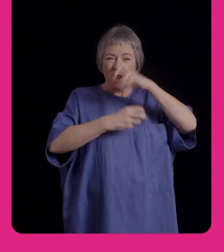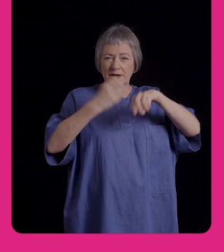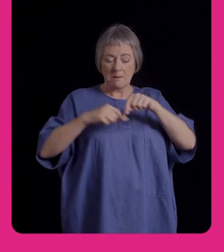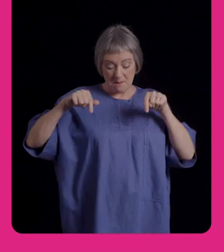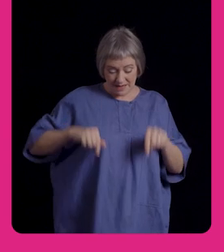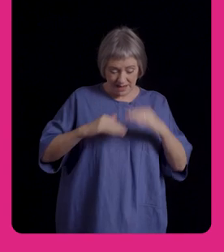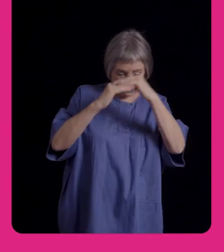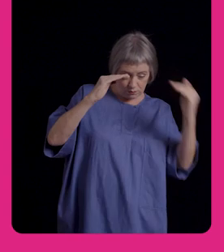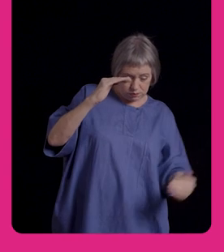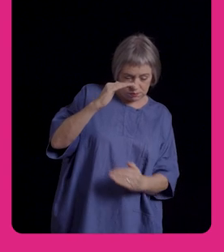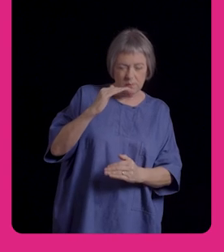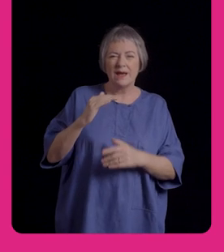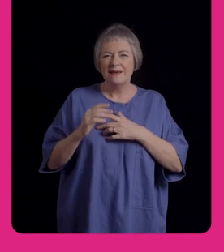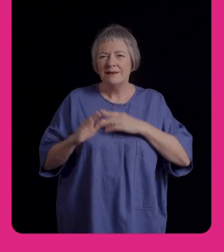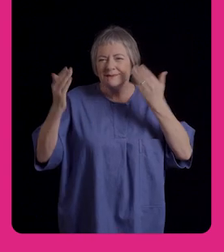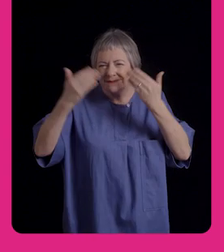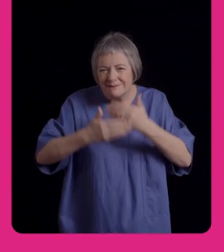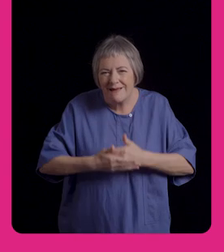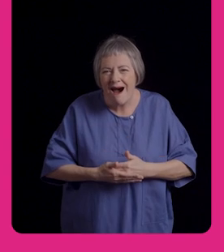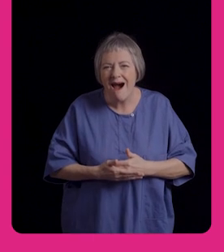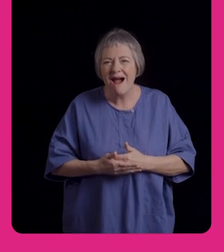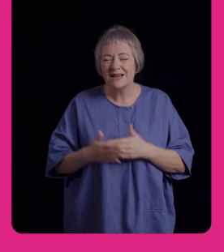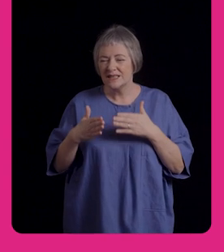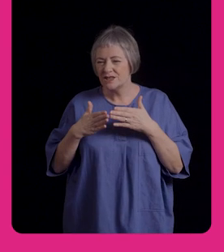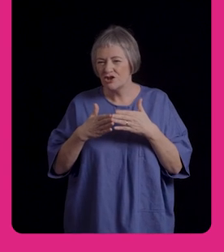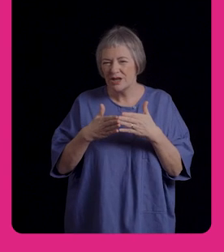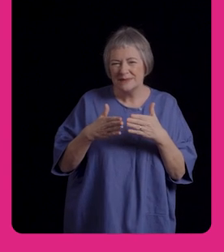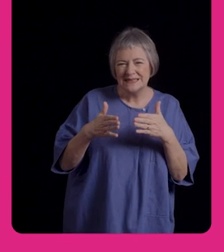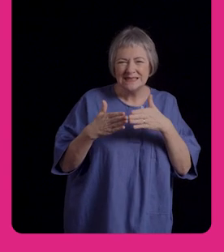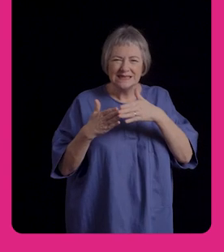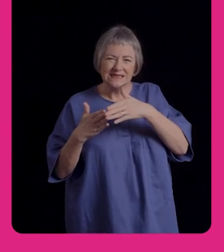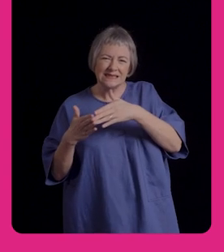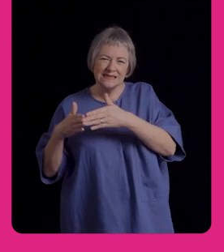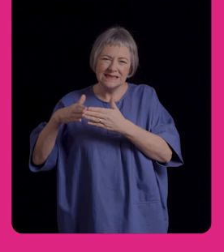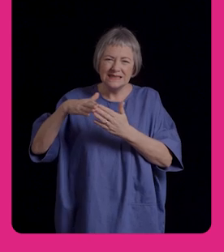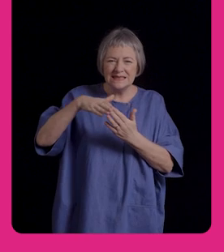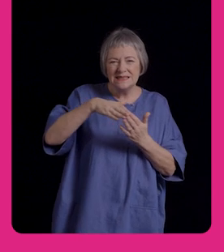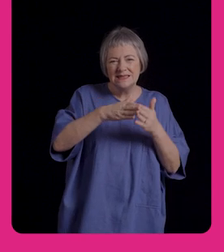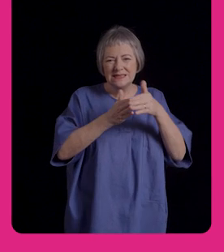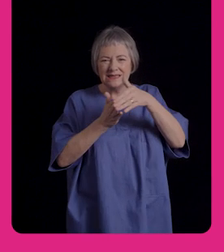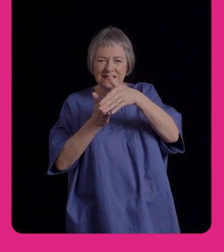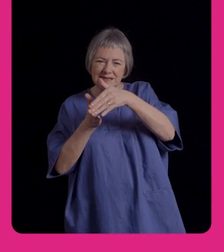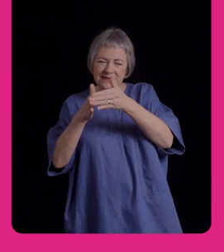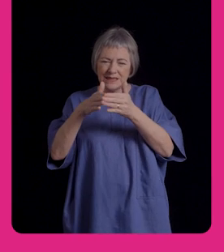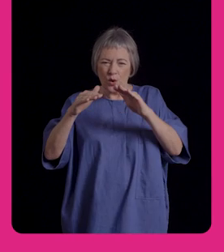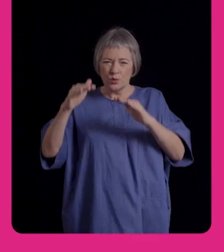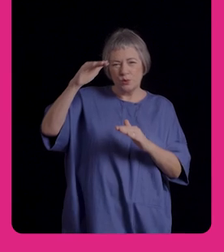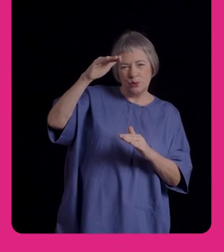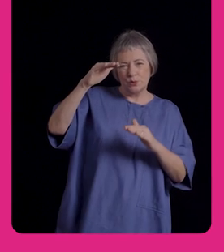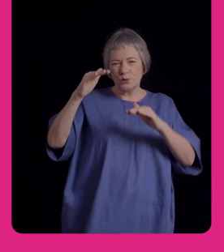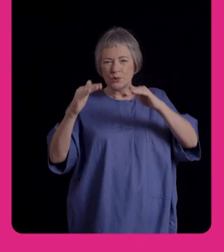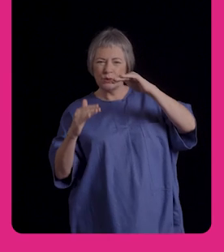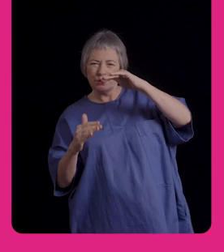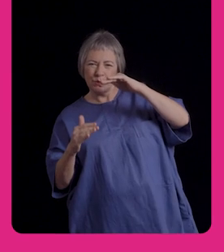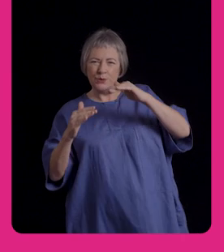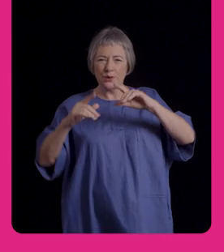like dark in the cargo hold. It's like pretty quiet. You can hear the ship like creaking. The deck is really like moving around as this storm